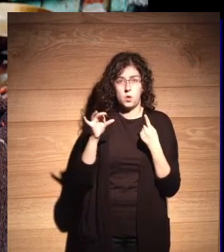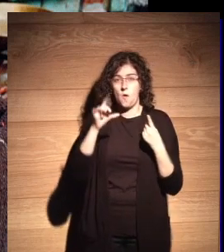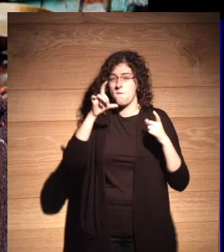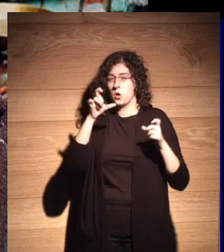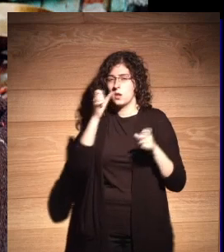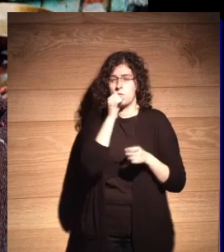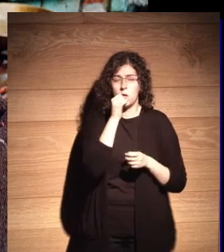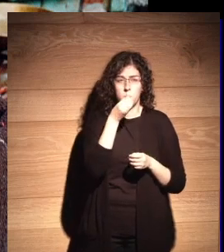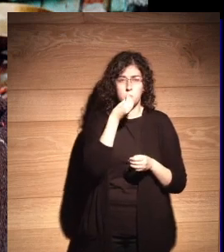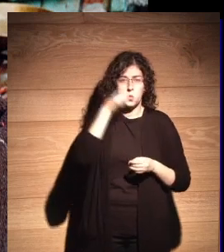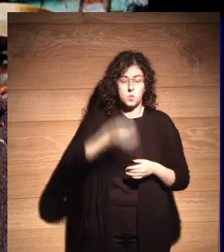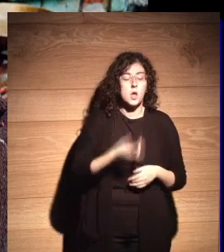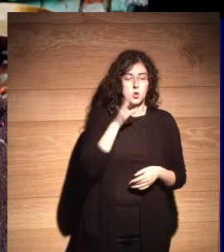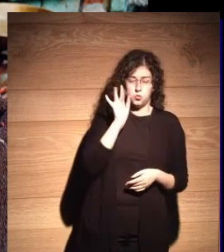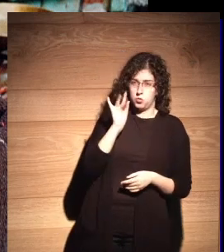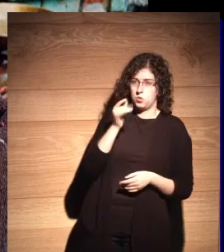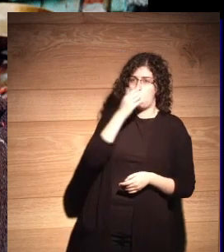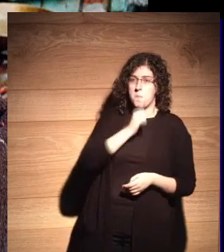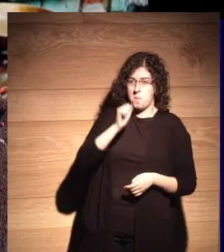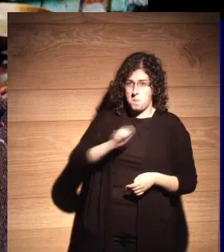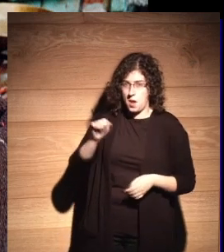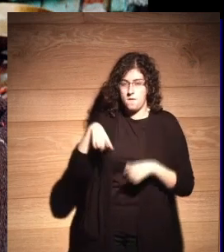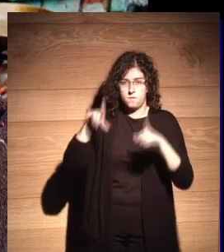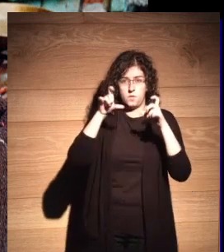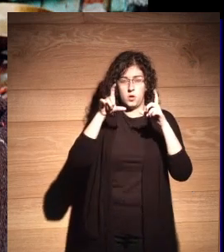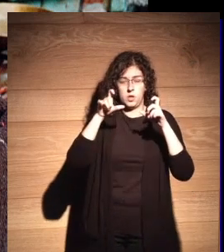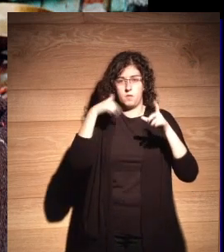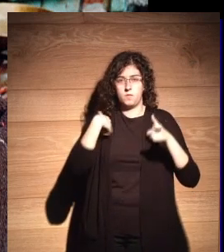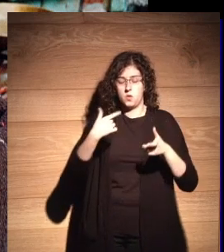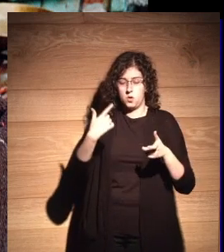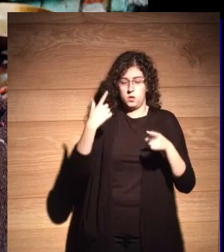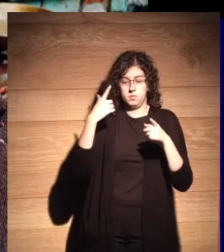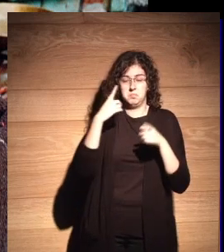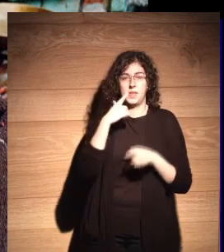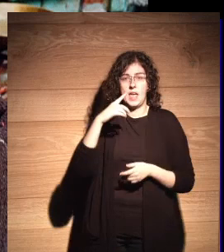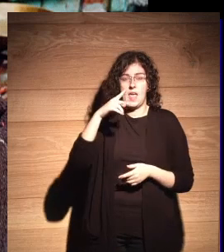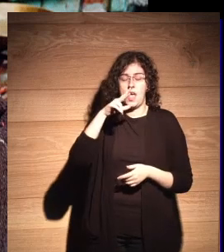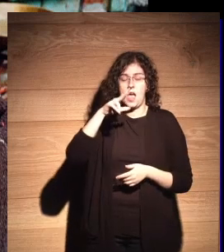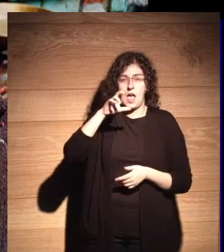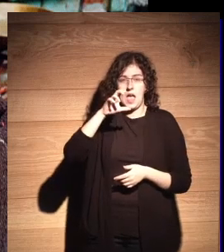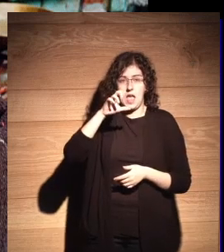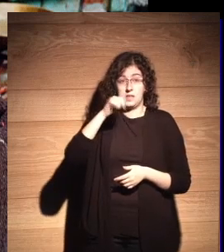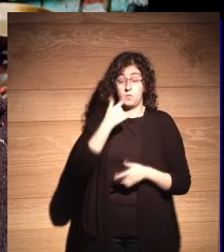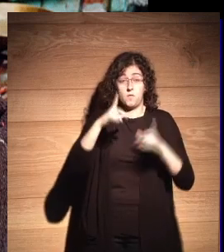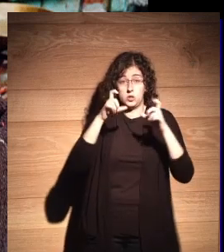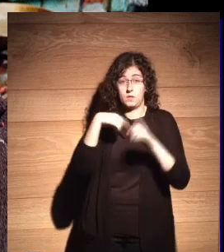Yeah. He was a Magnum photographer, a great color photographer, but he was